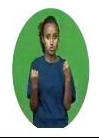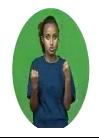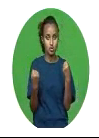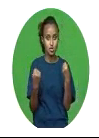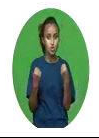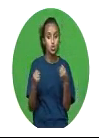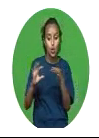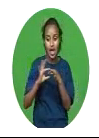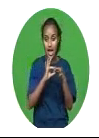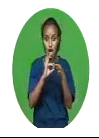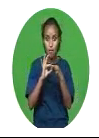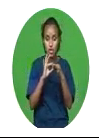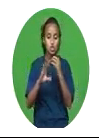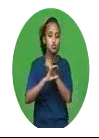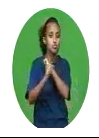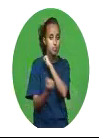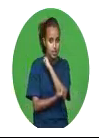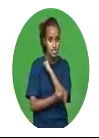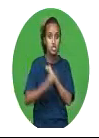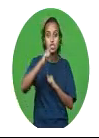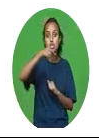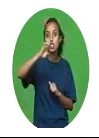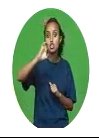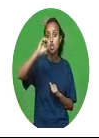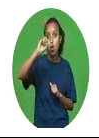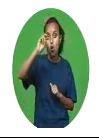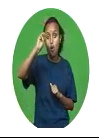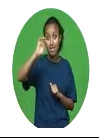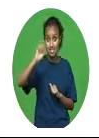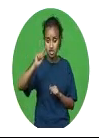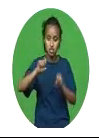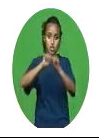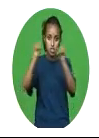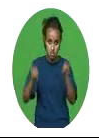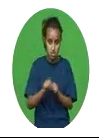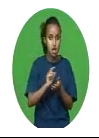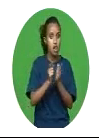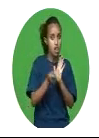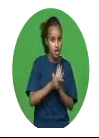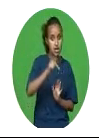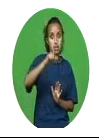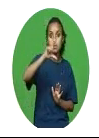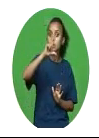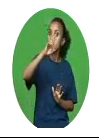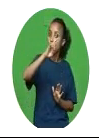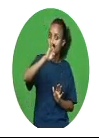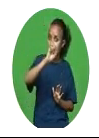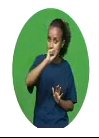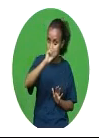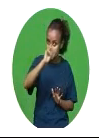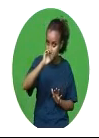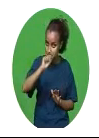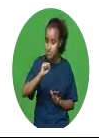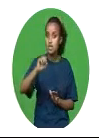a combination of basic geometric shapes like prisms, cylinders,